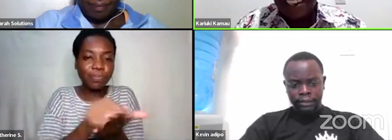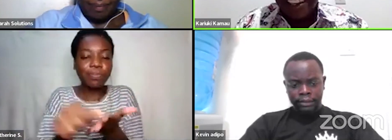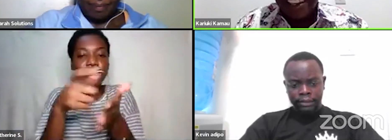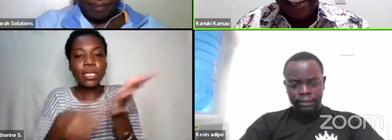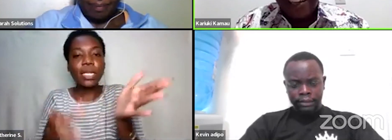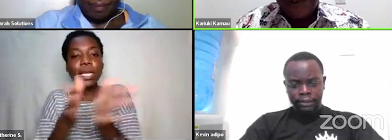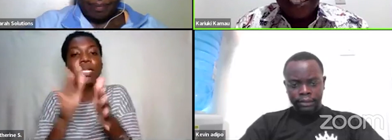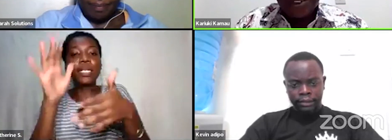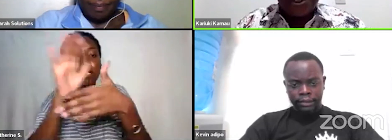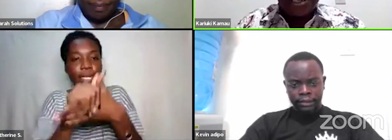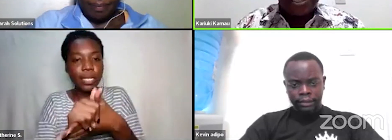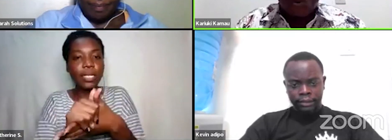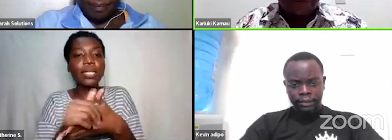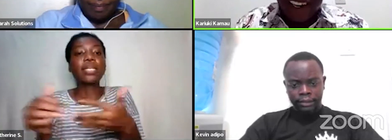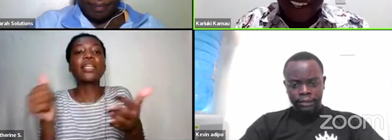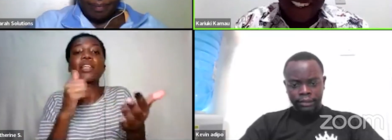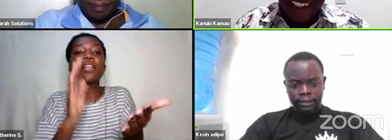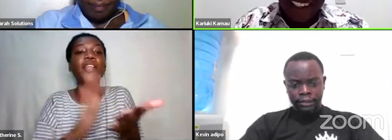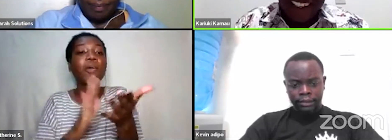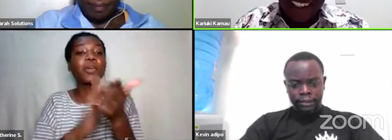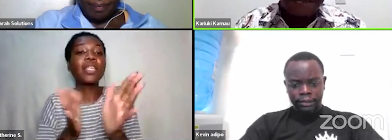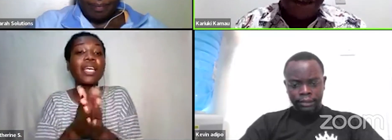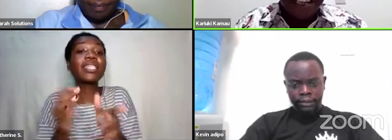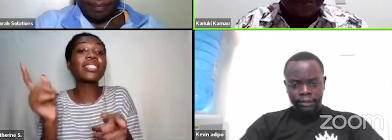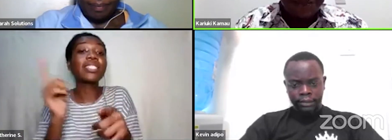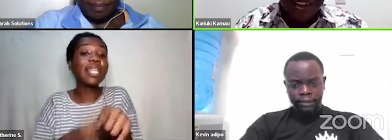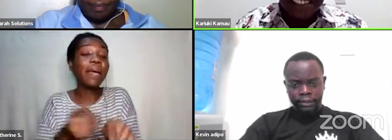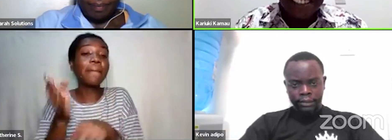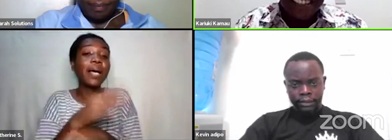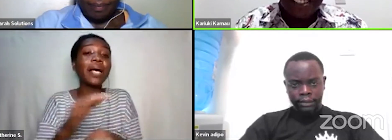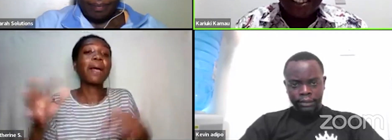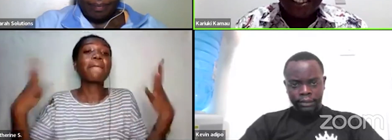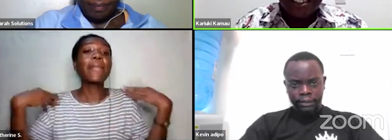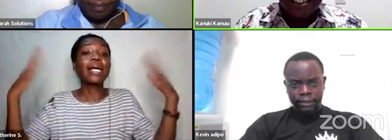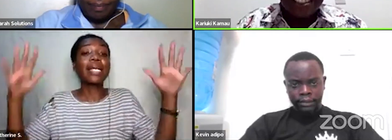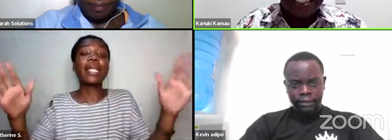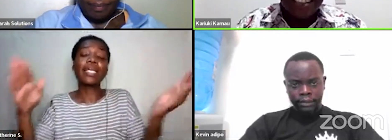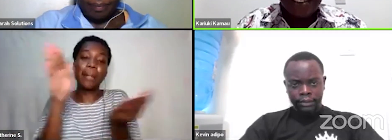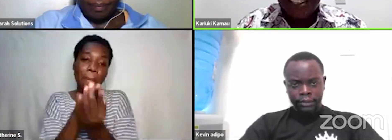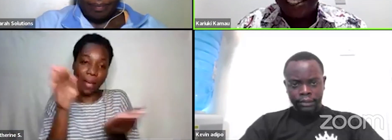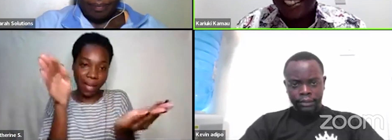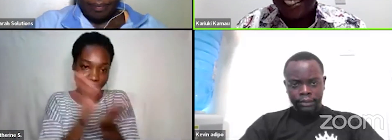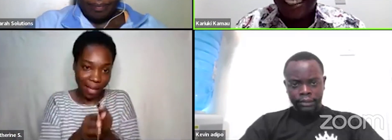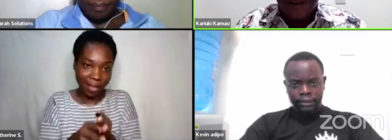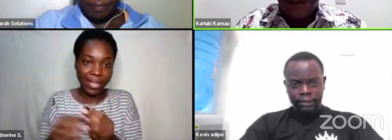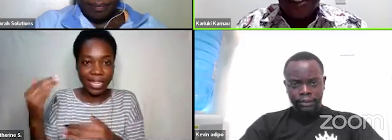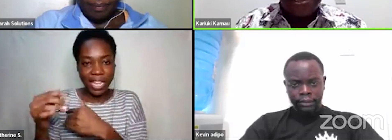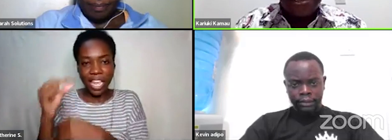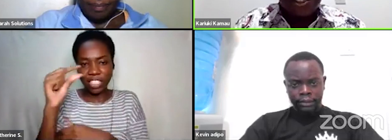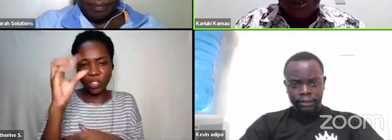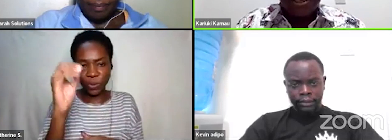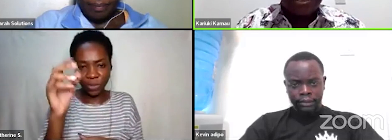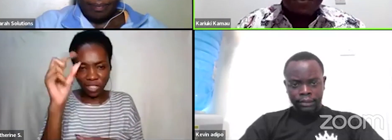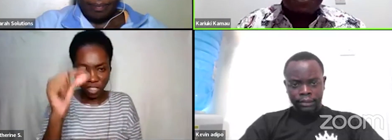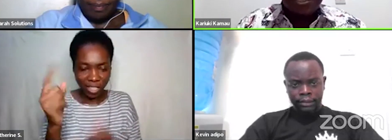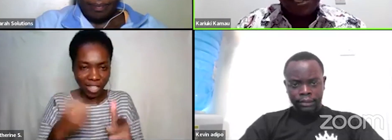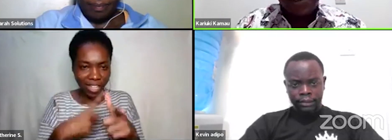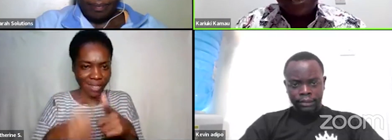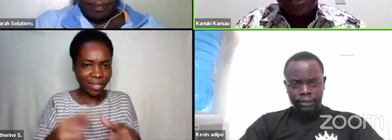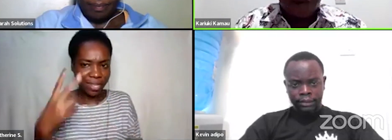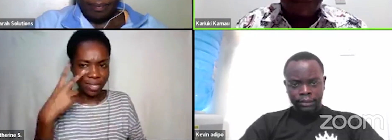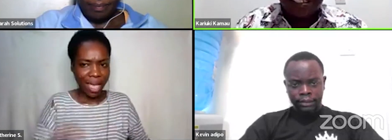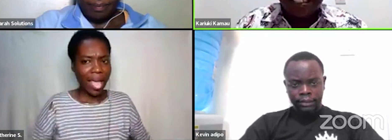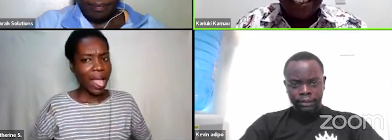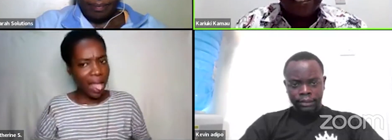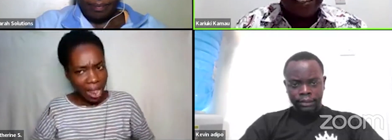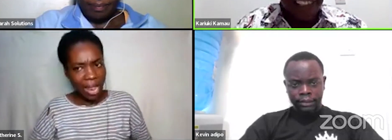recommendation. And when I took it to Barclays Bank, market branch, just the one which near Jivaji, when they saw that I am dealing with